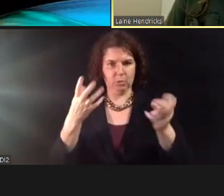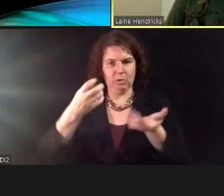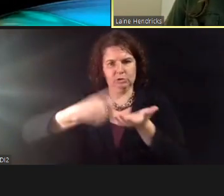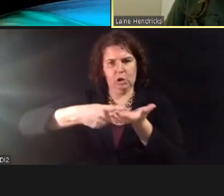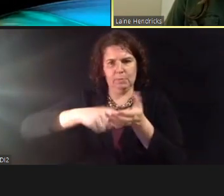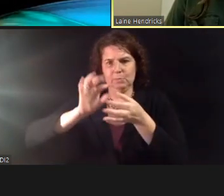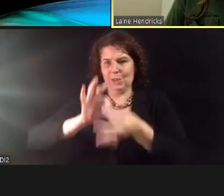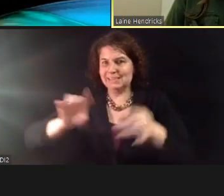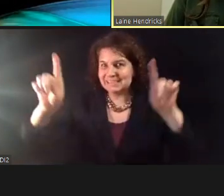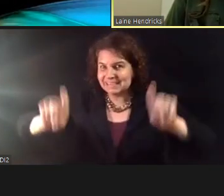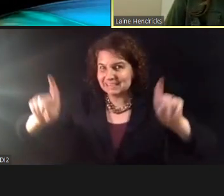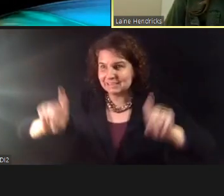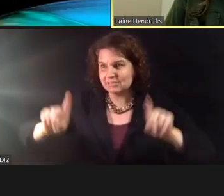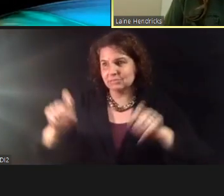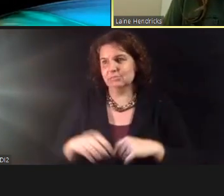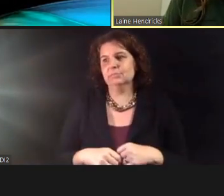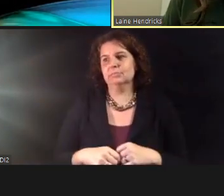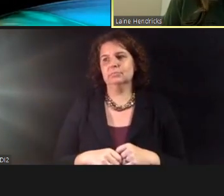a COVID-19